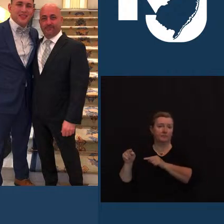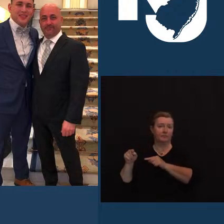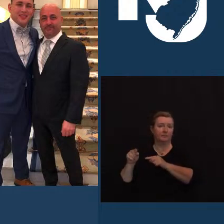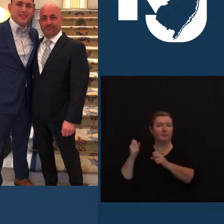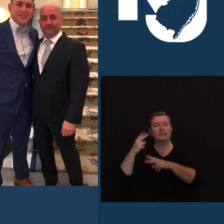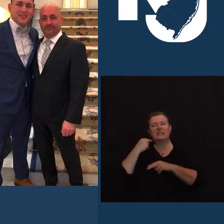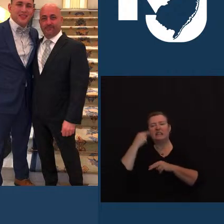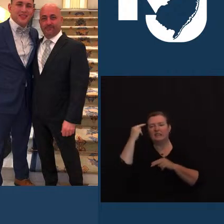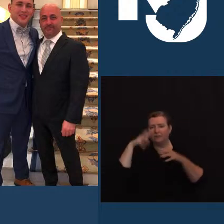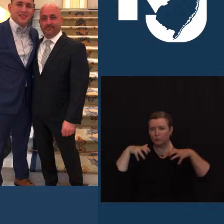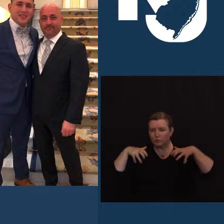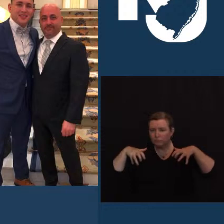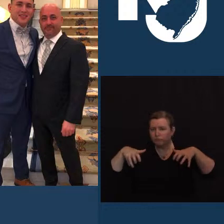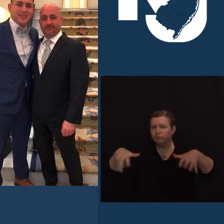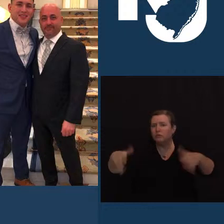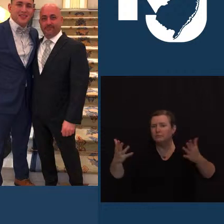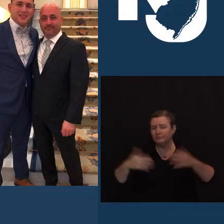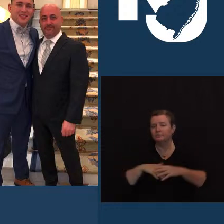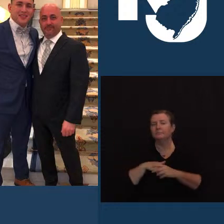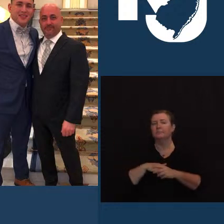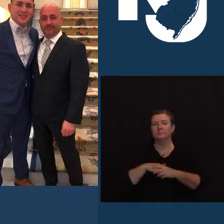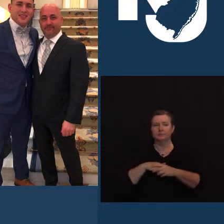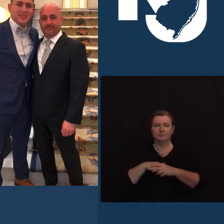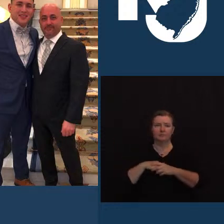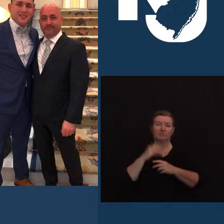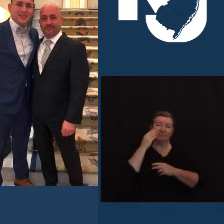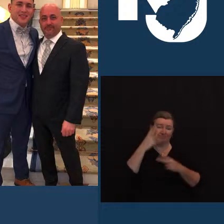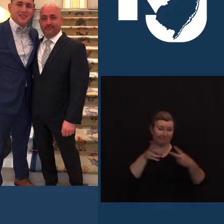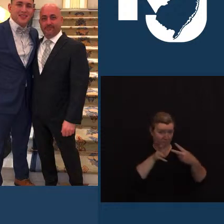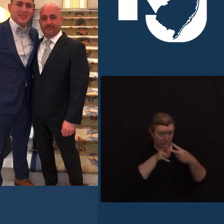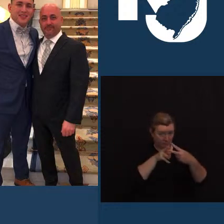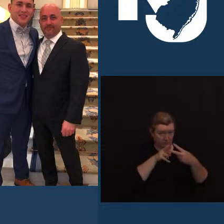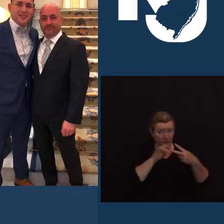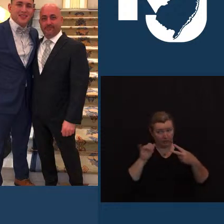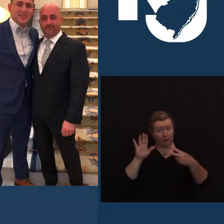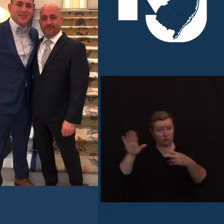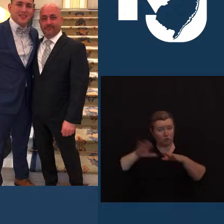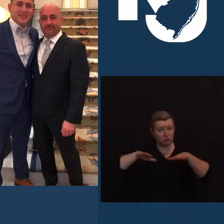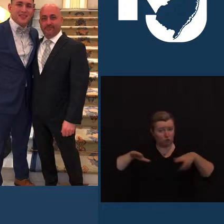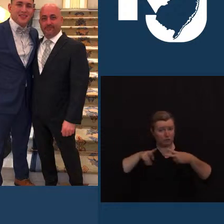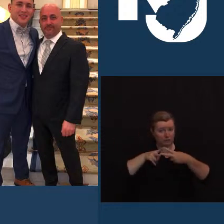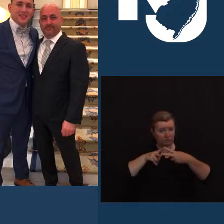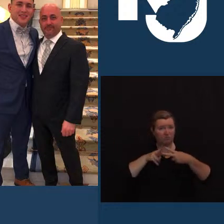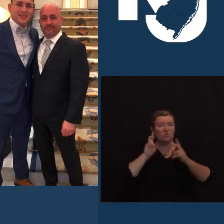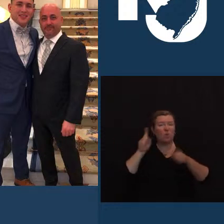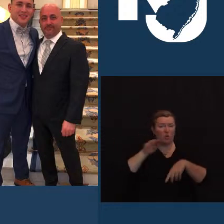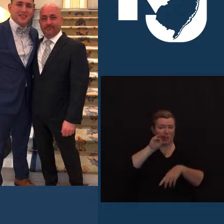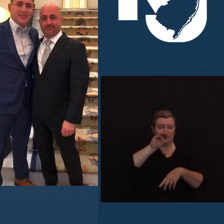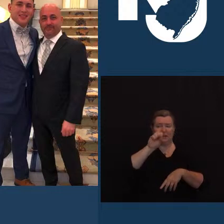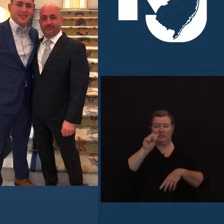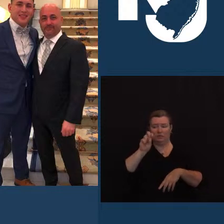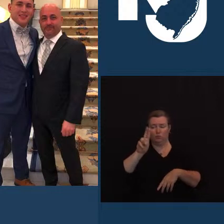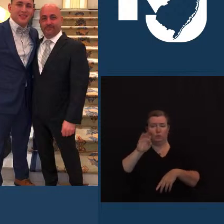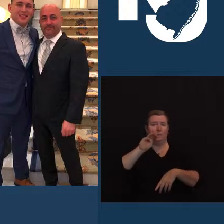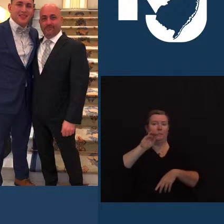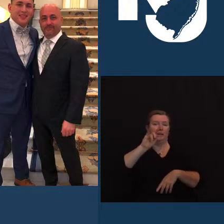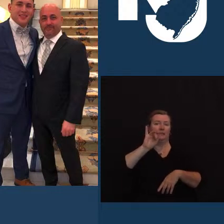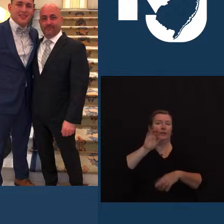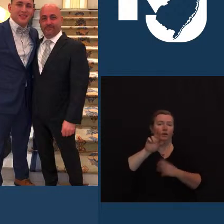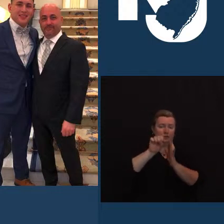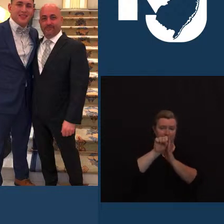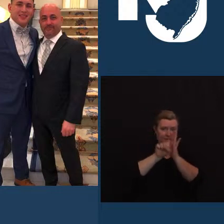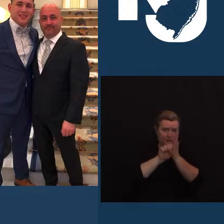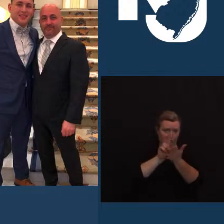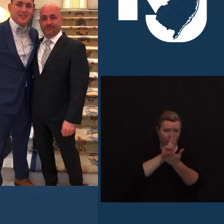nephews. I should note here that both Nicholas and Gianna attend Montclair State University. Nicholas is starting his senior